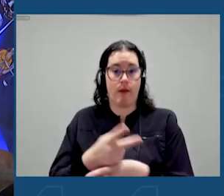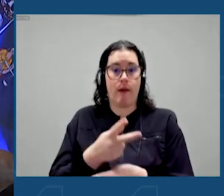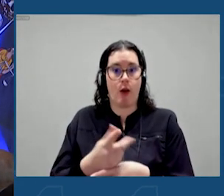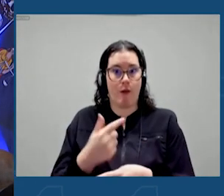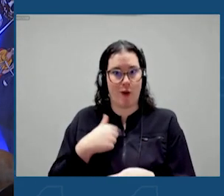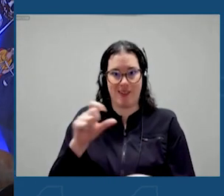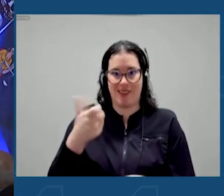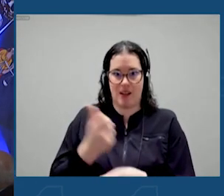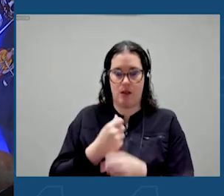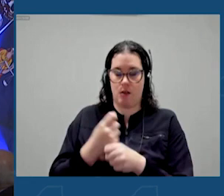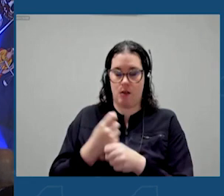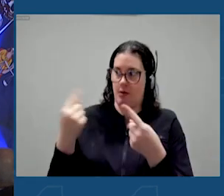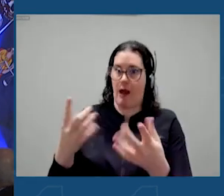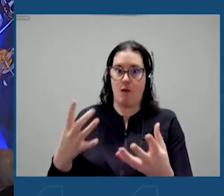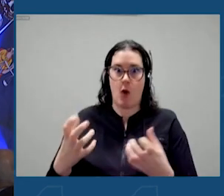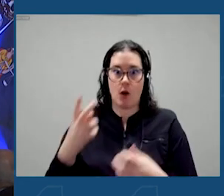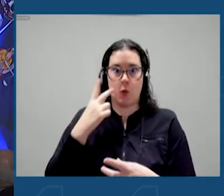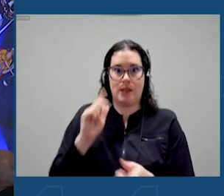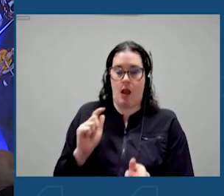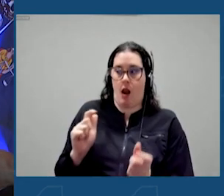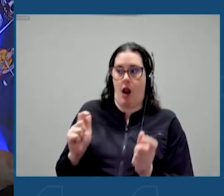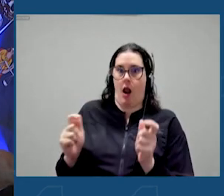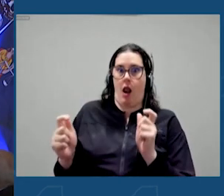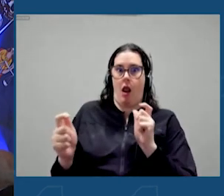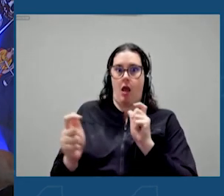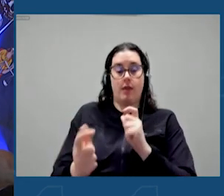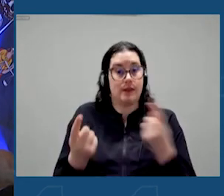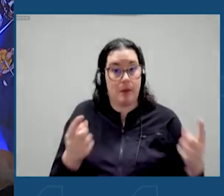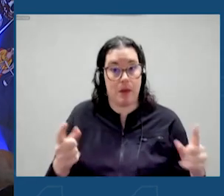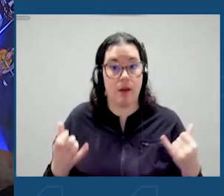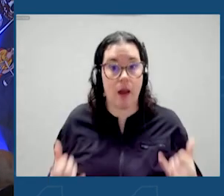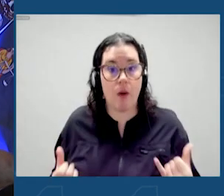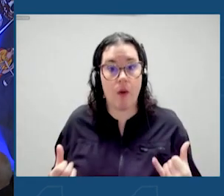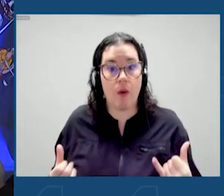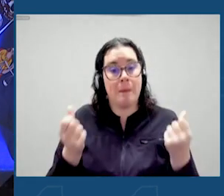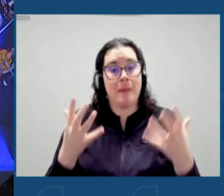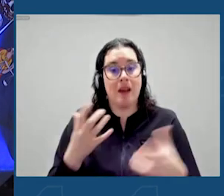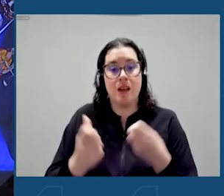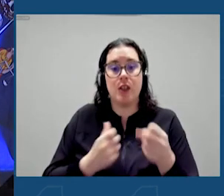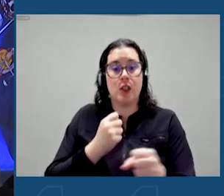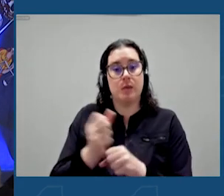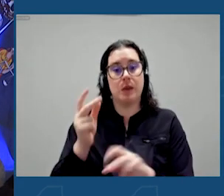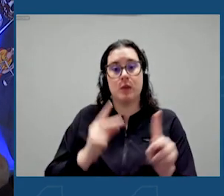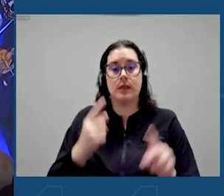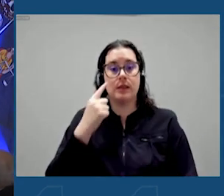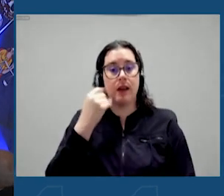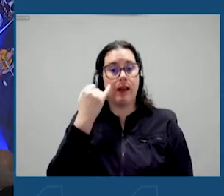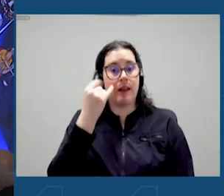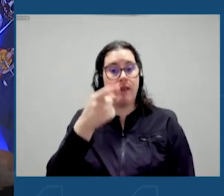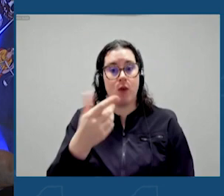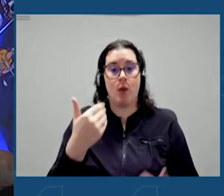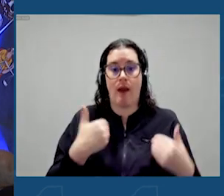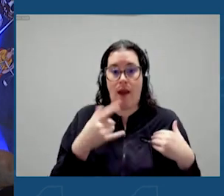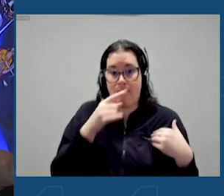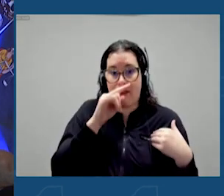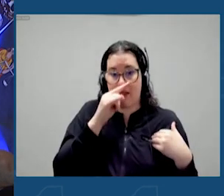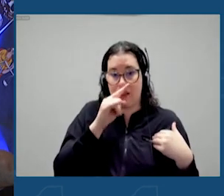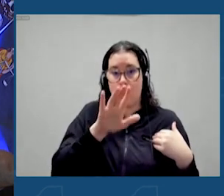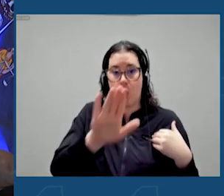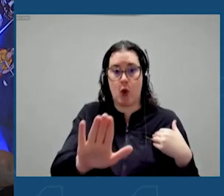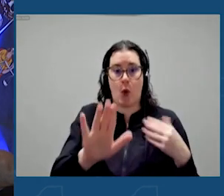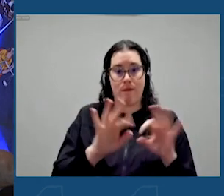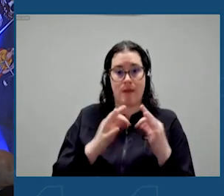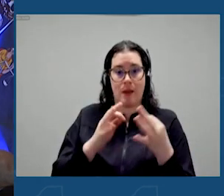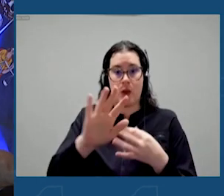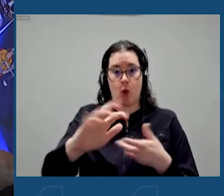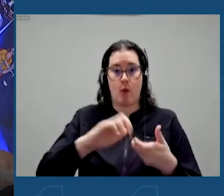evolution that has occurred. Because for the longest time, people said, if you're going to have kids, well, that's your family's problem. You know, you work that